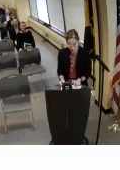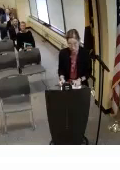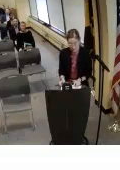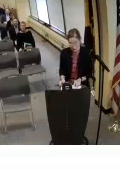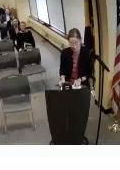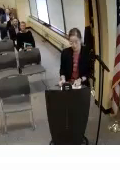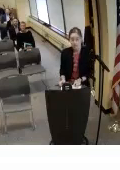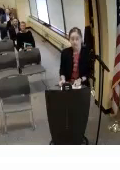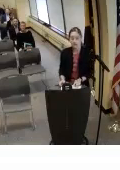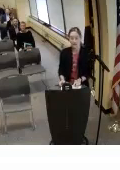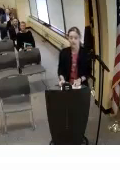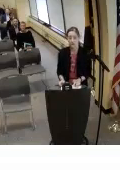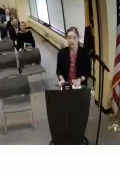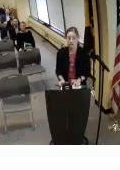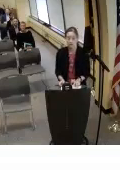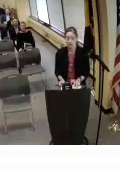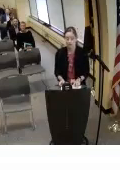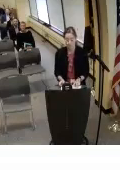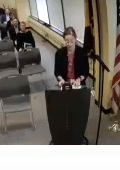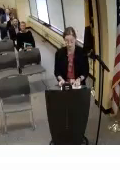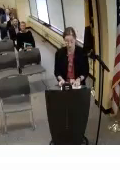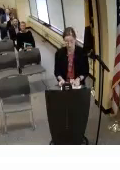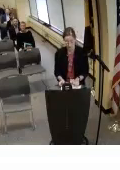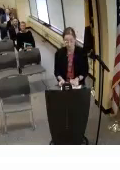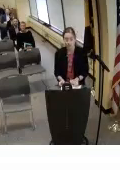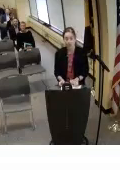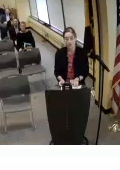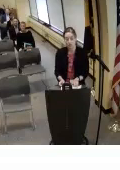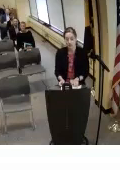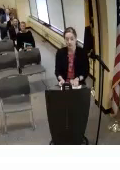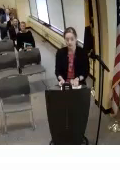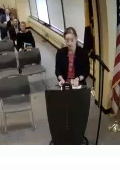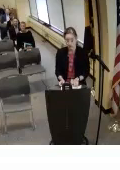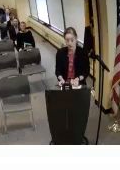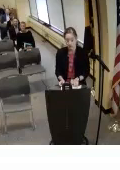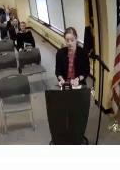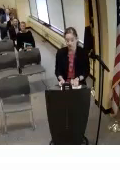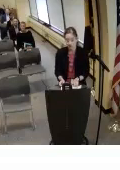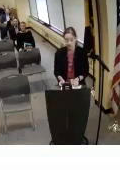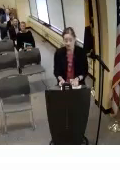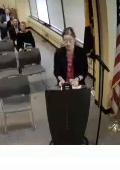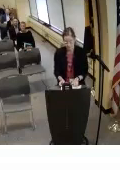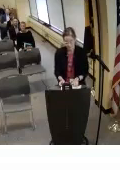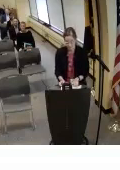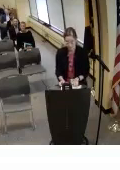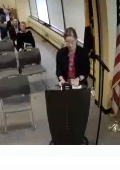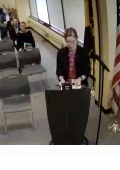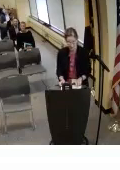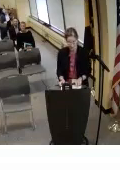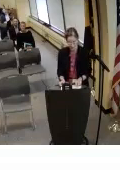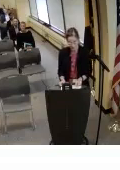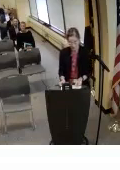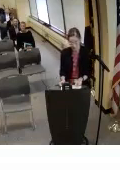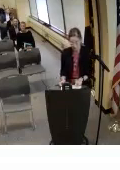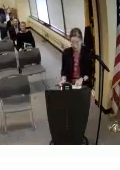On the right is one of the new 30-inch rising mains being installed to replace the mains that were going through that